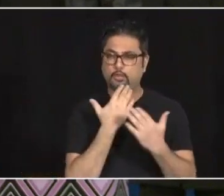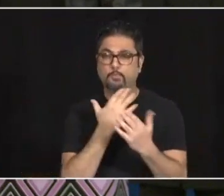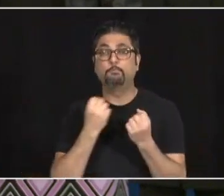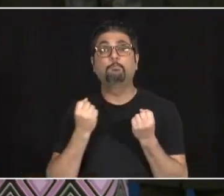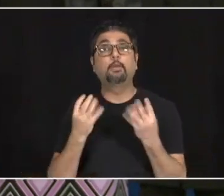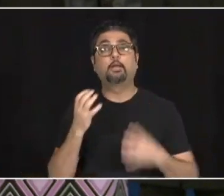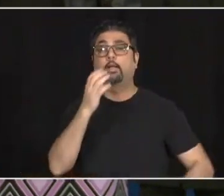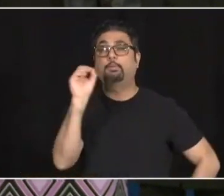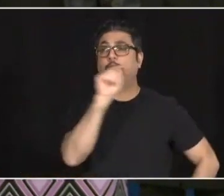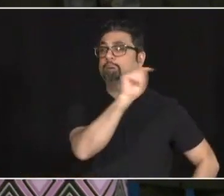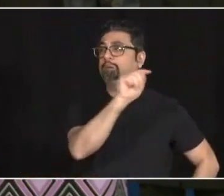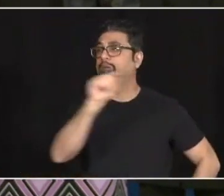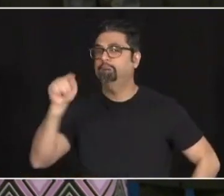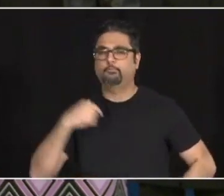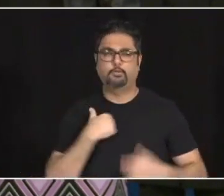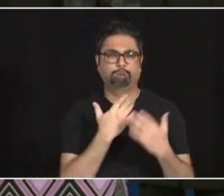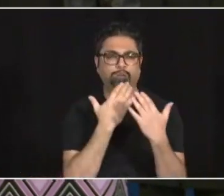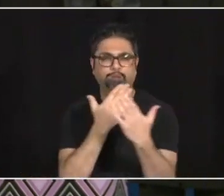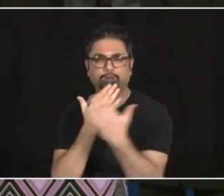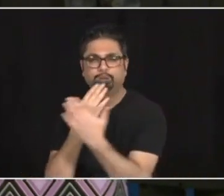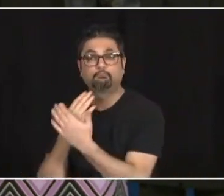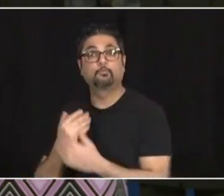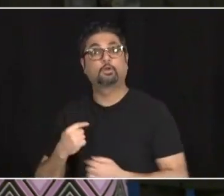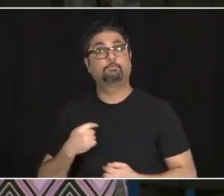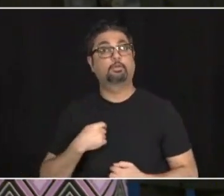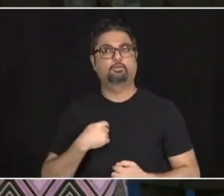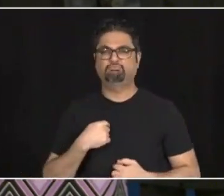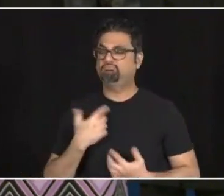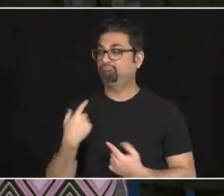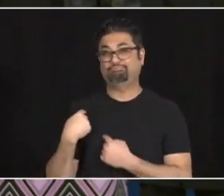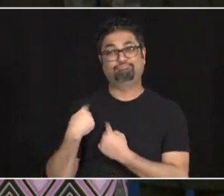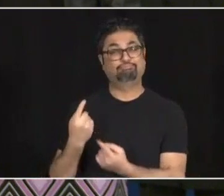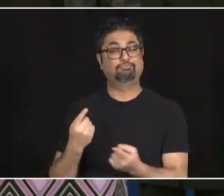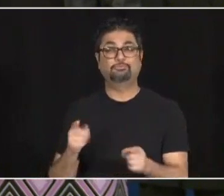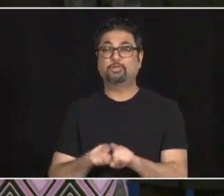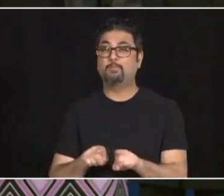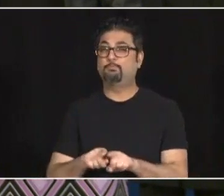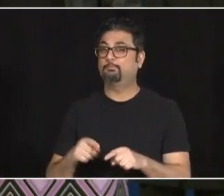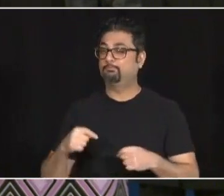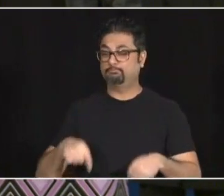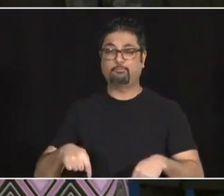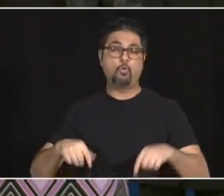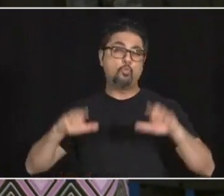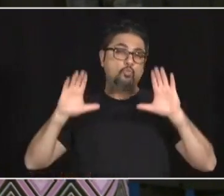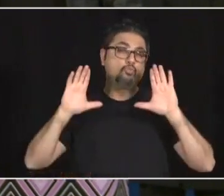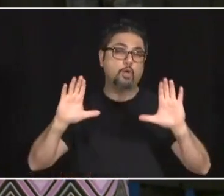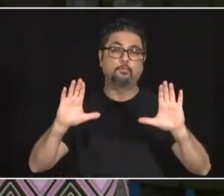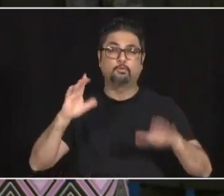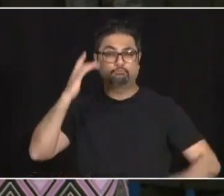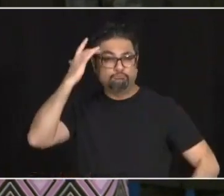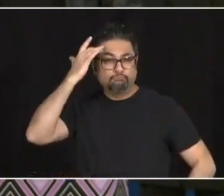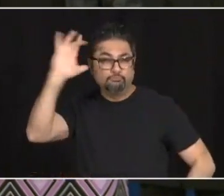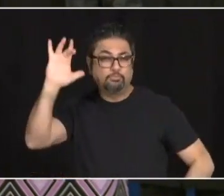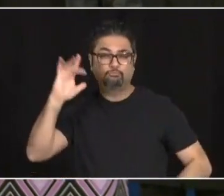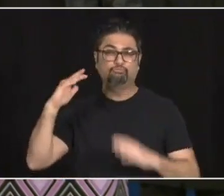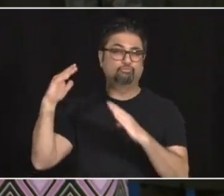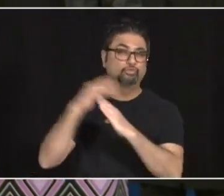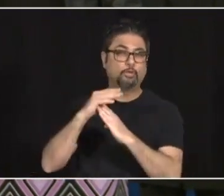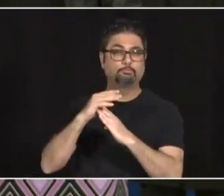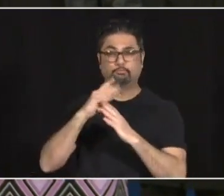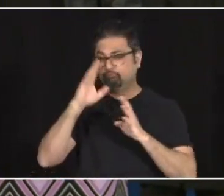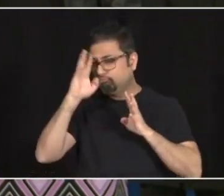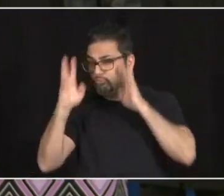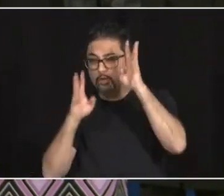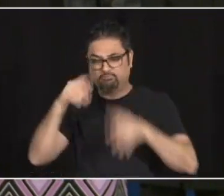I've always said, Douglas, that we have the greatest, brightest, smartest people, best ingenuity anywhere in the